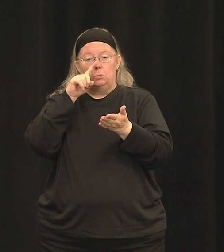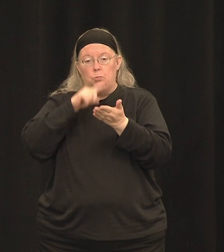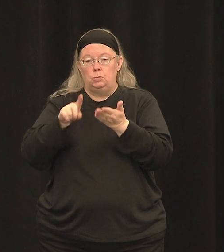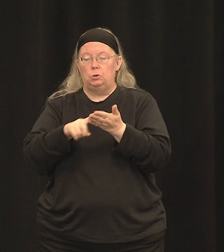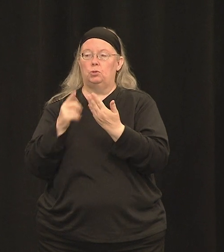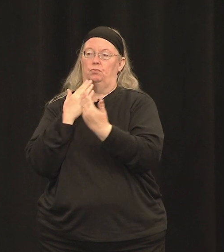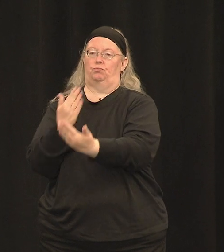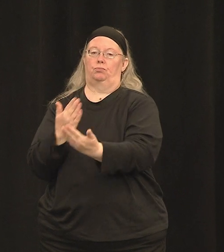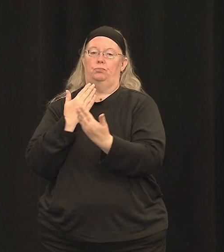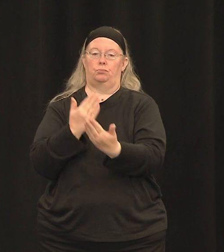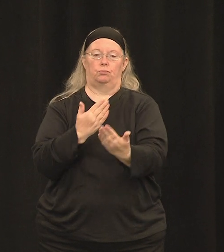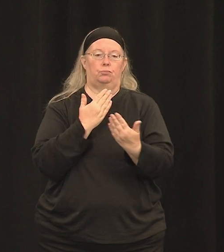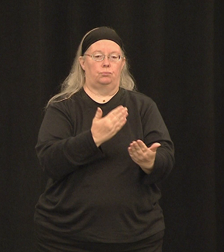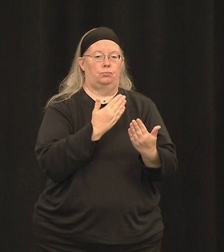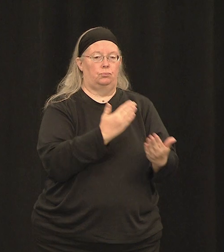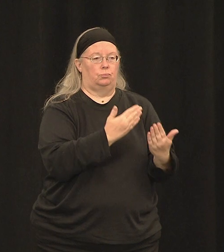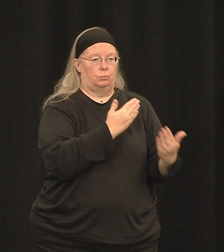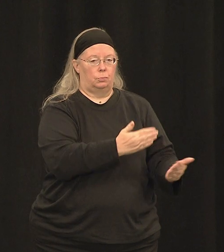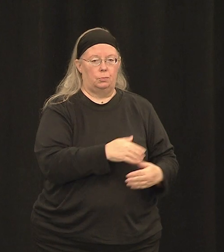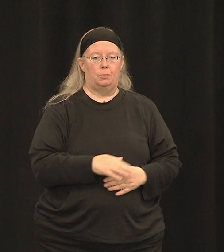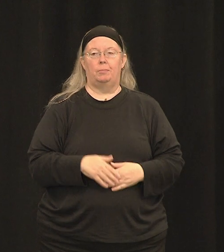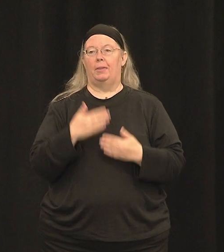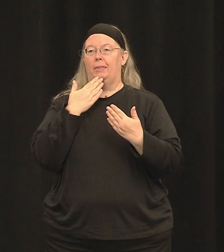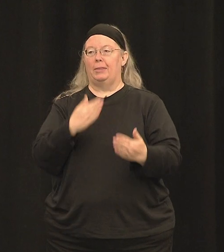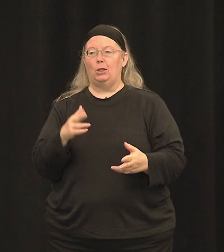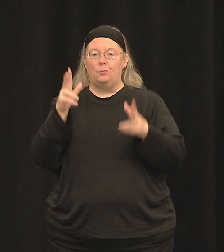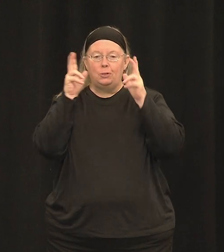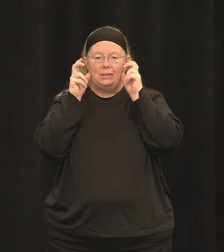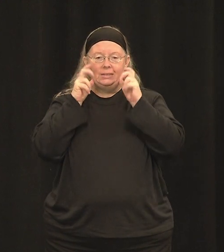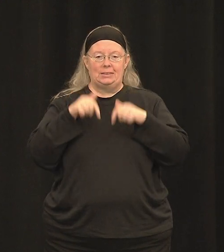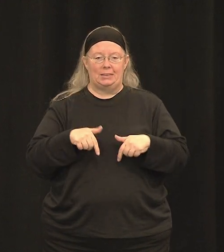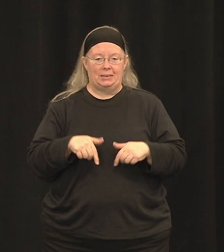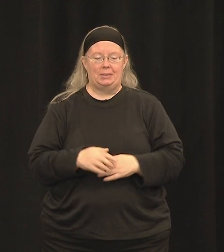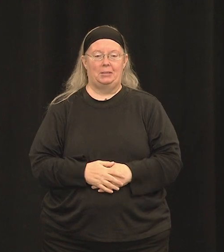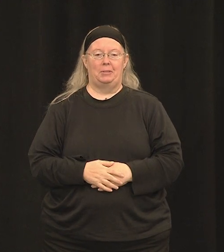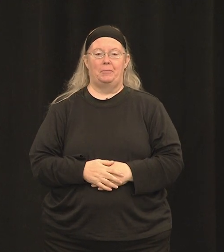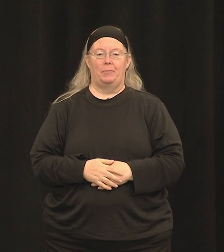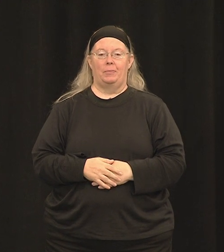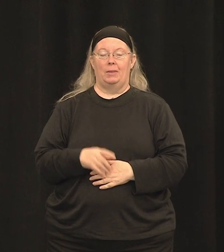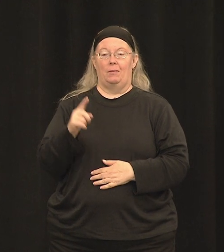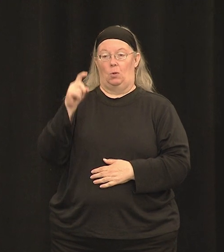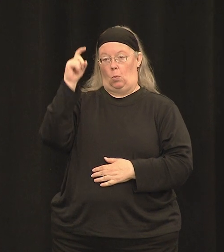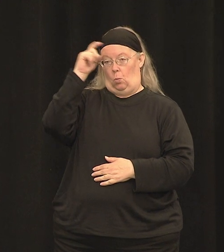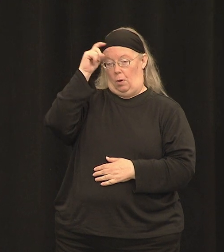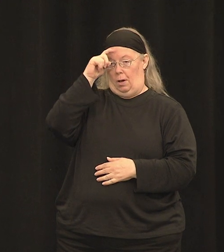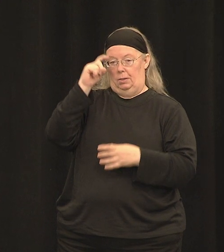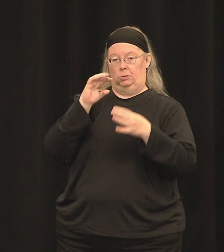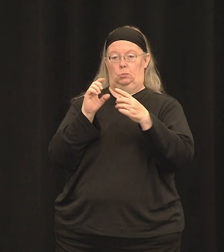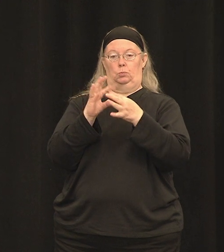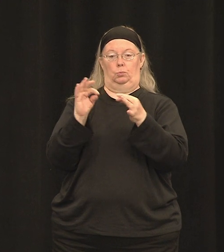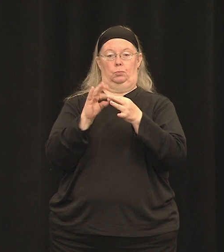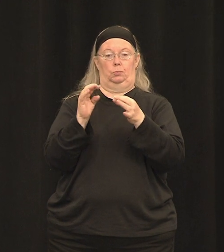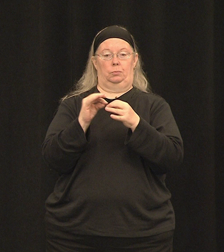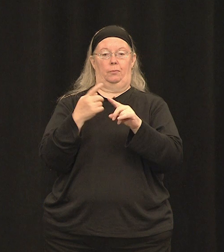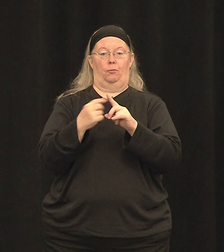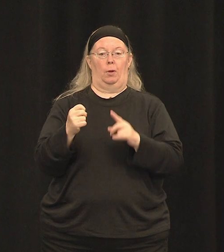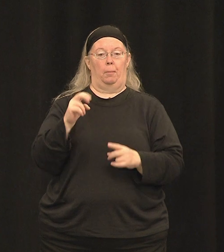would like to end with the wise words of Helen Keller. Optimism is the faith that leads to achievement.